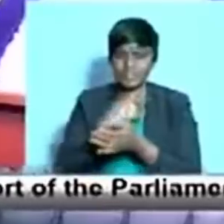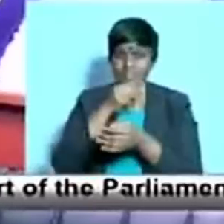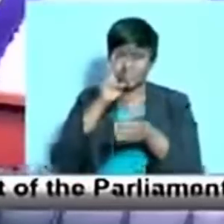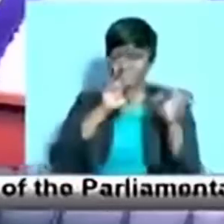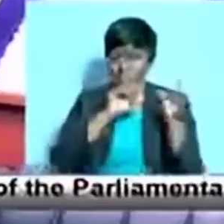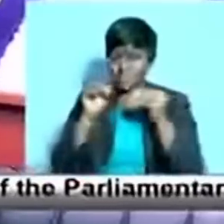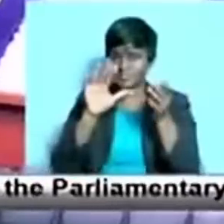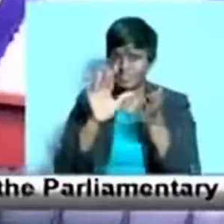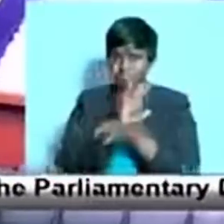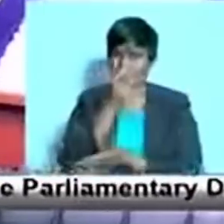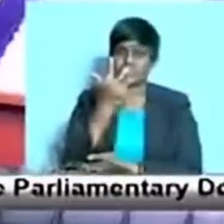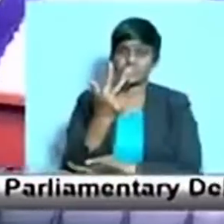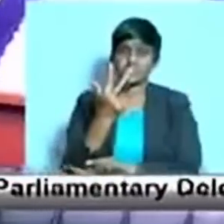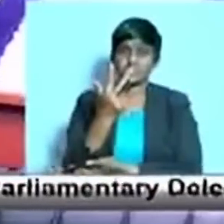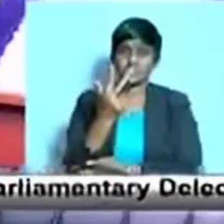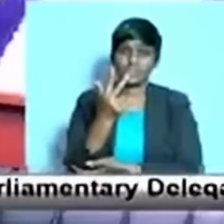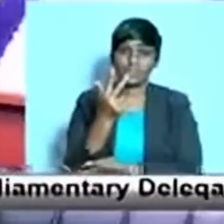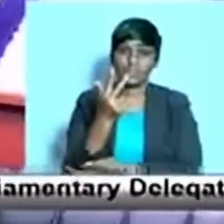3.